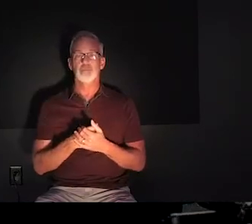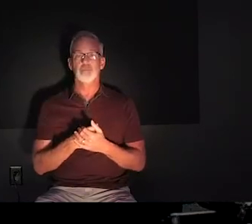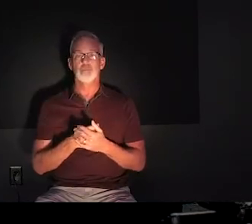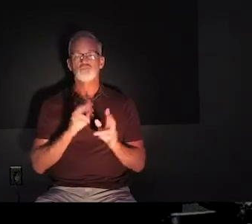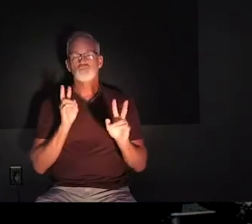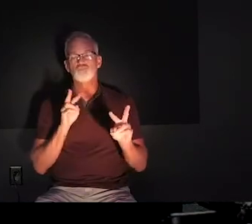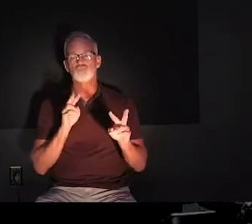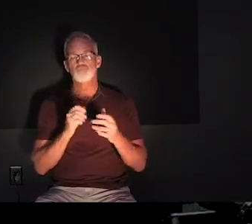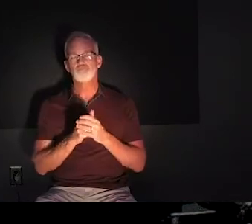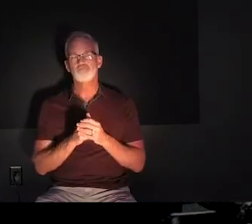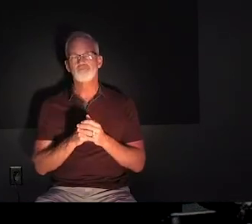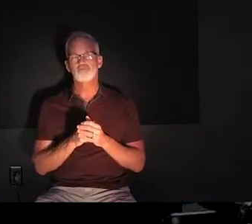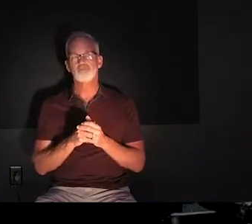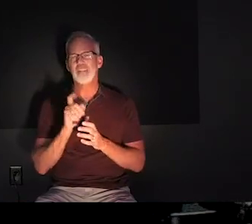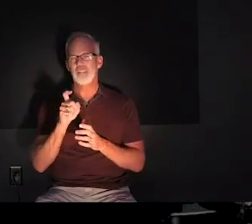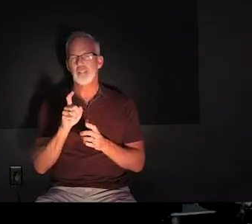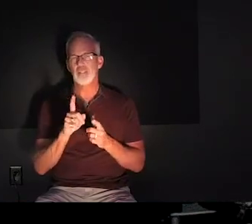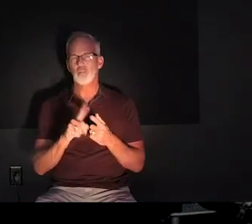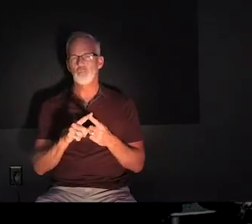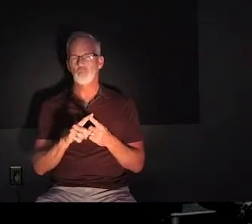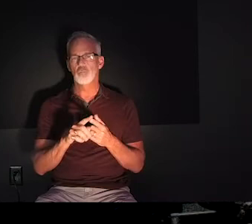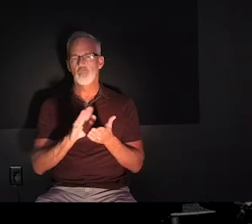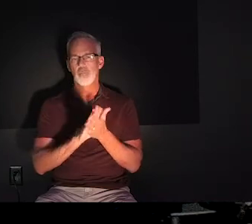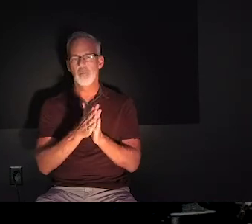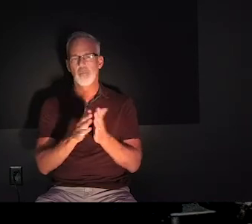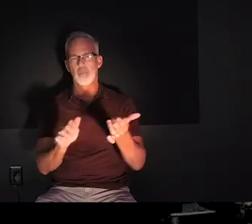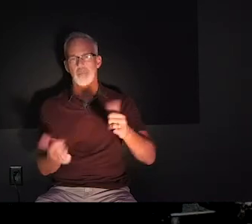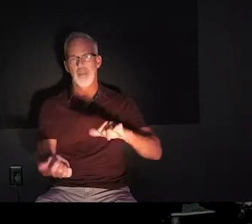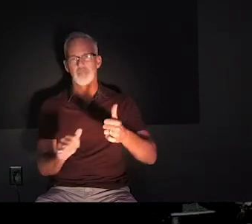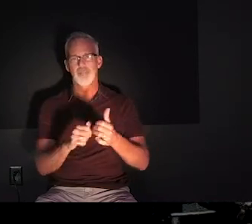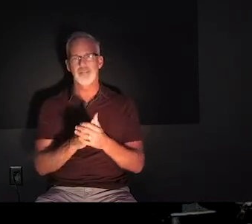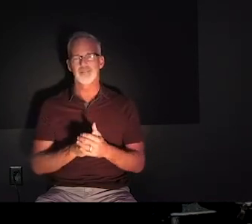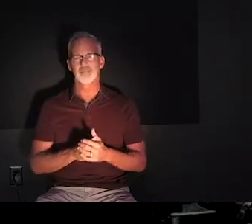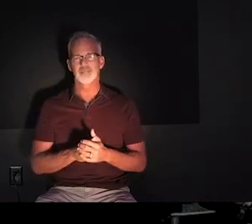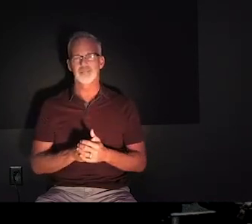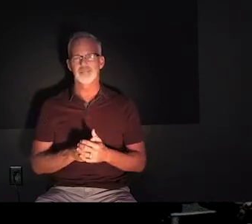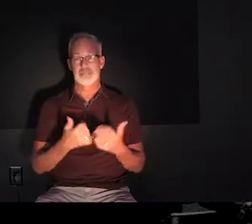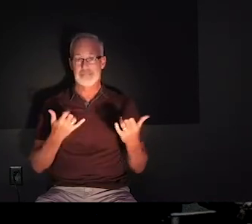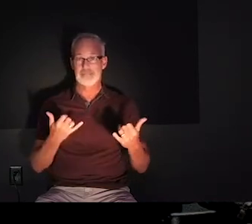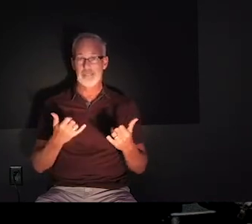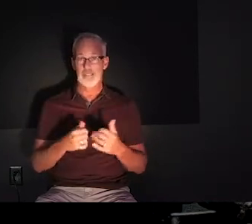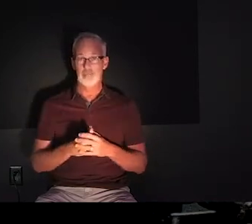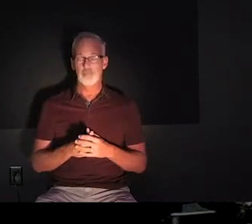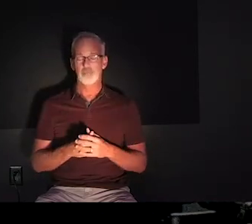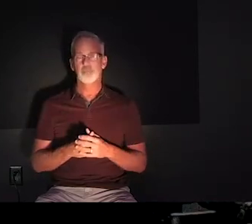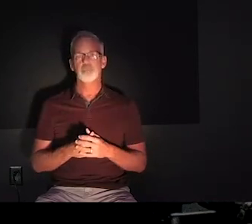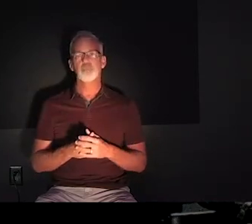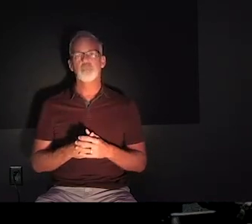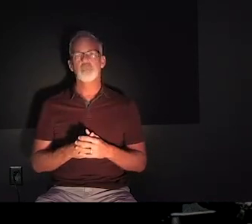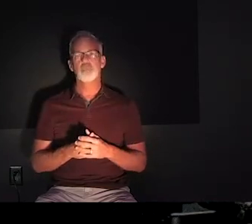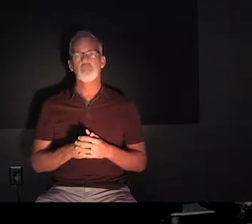and you need to take that step to be baptized. Today,